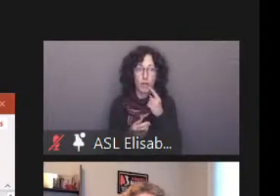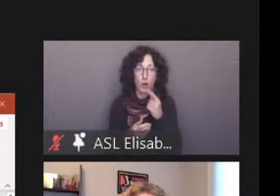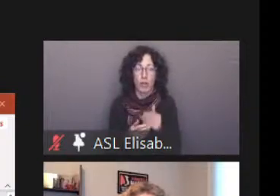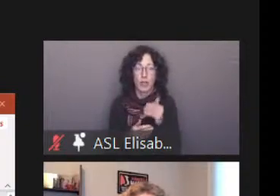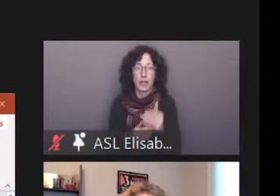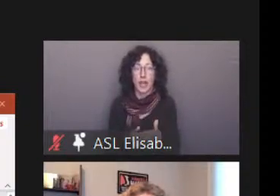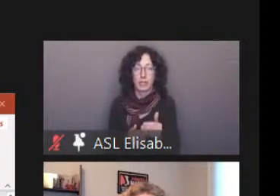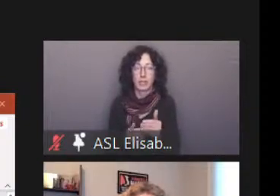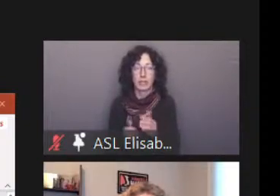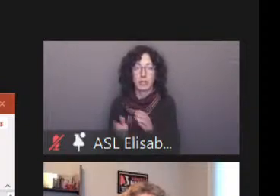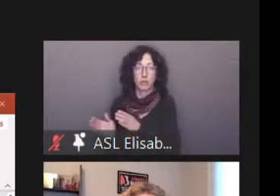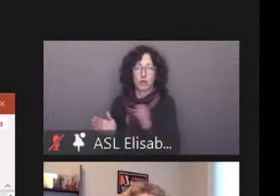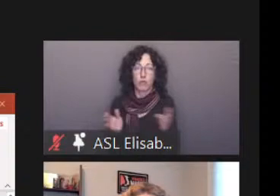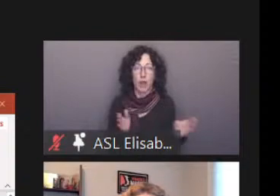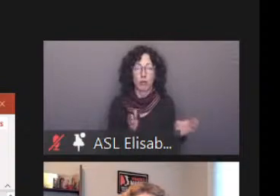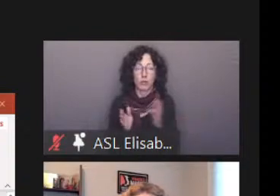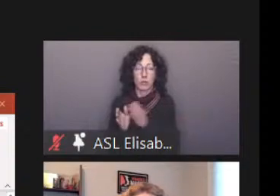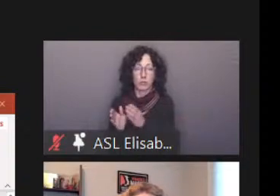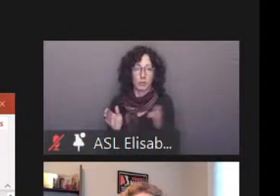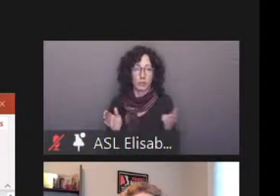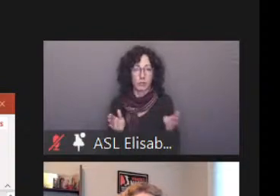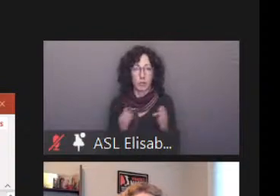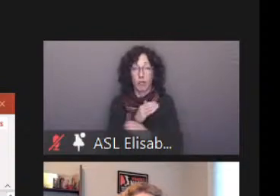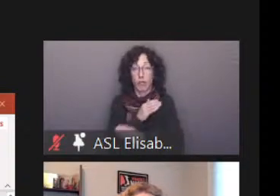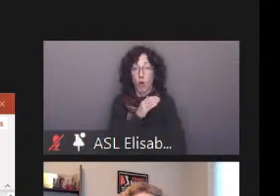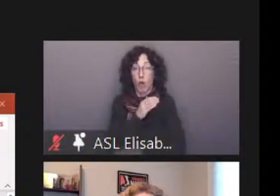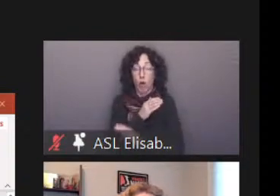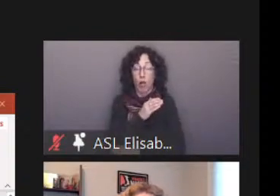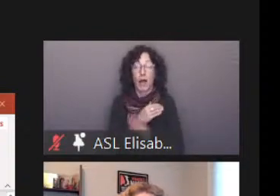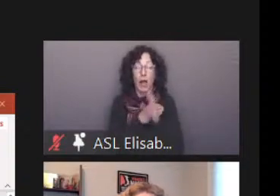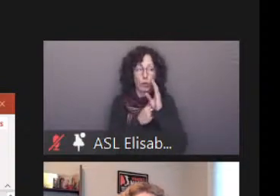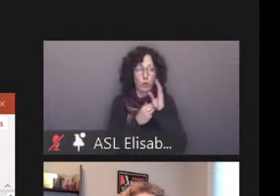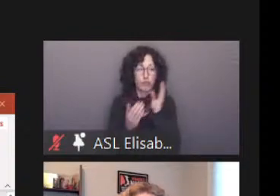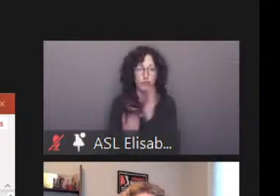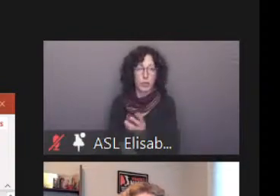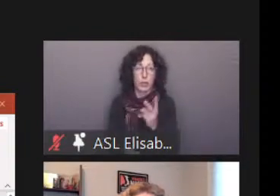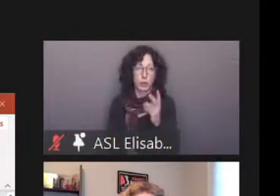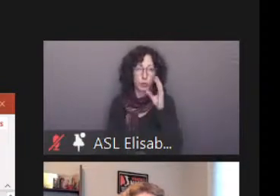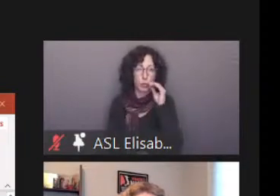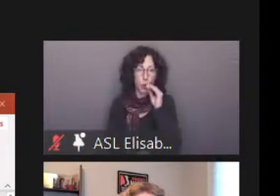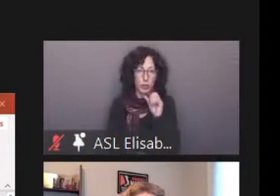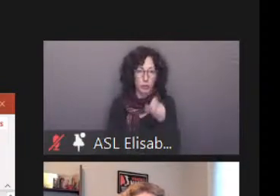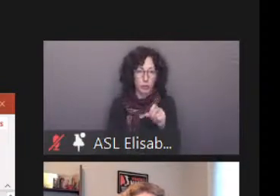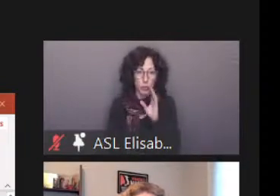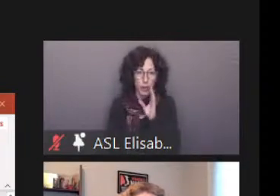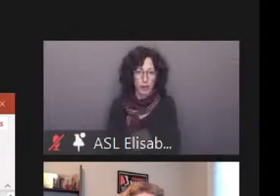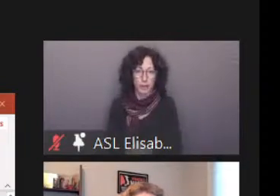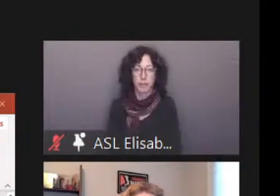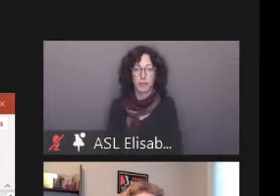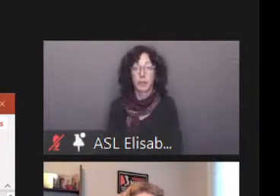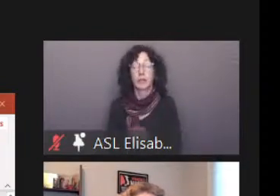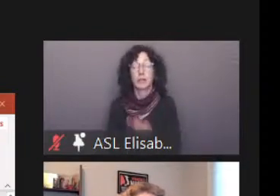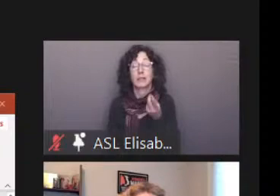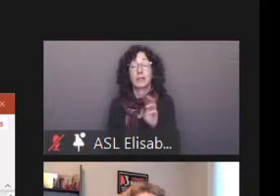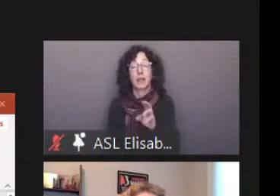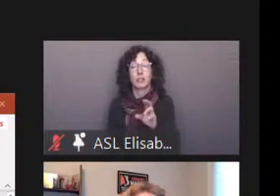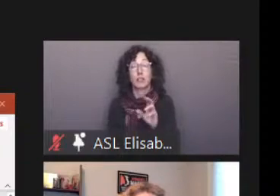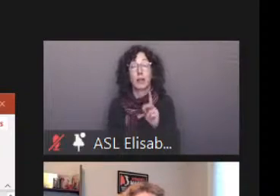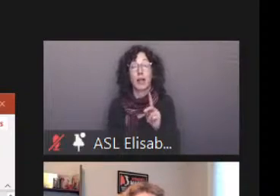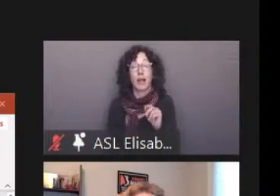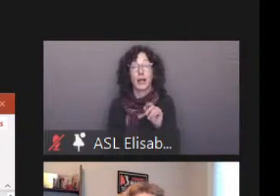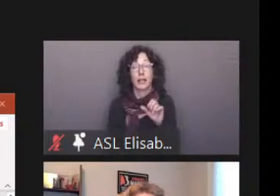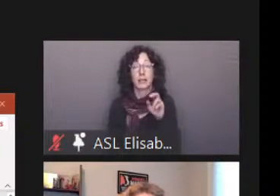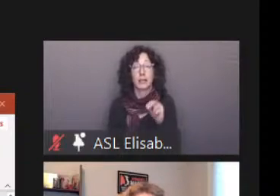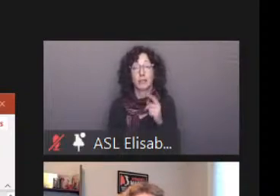in the fall, I will certainly be taking them to get vaccinated as well. And as Dr. Atkinson said,